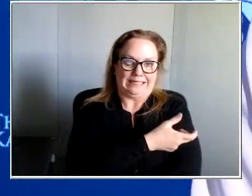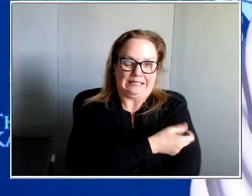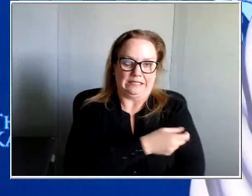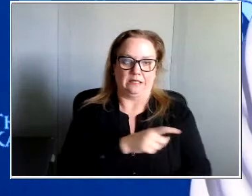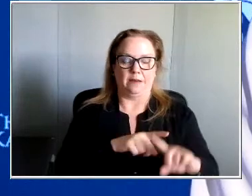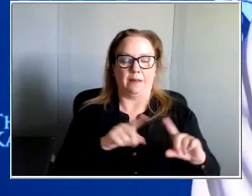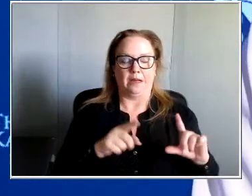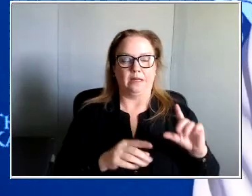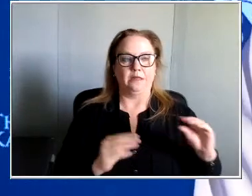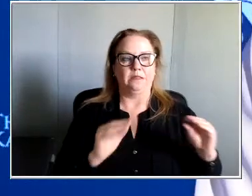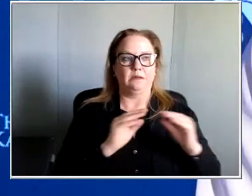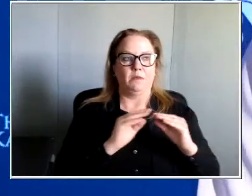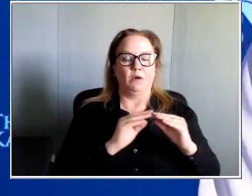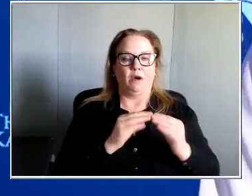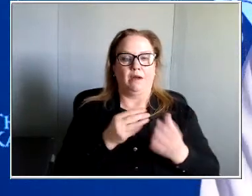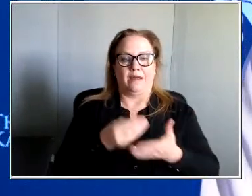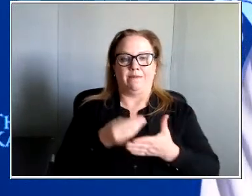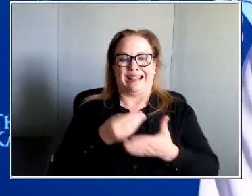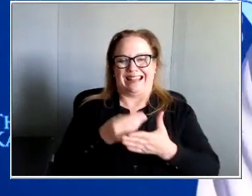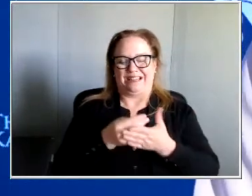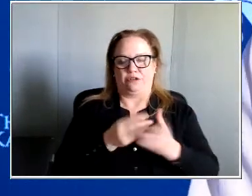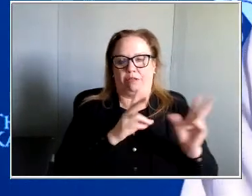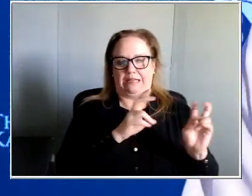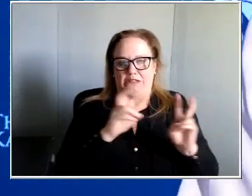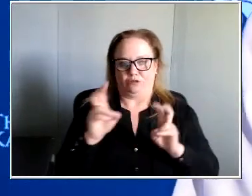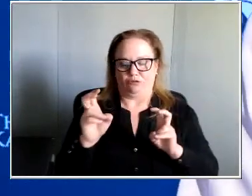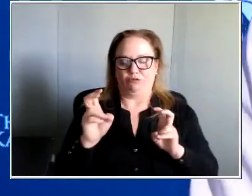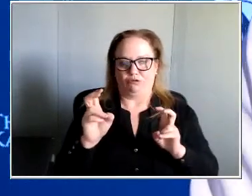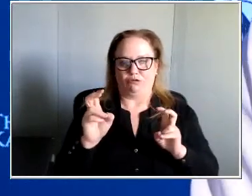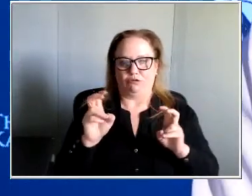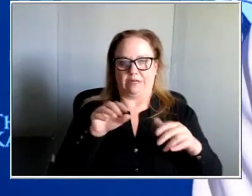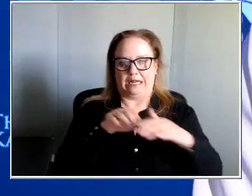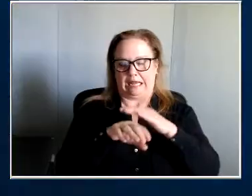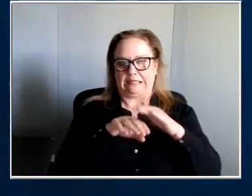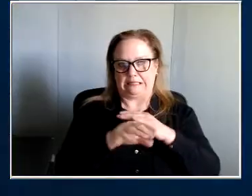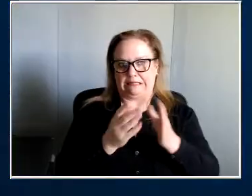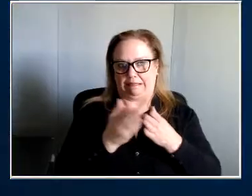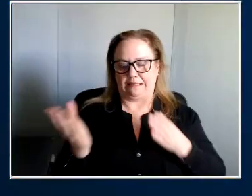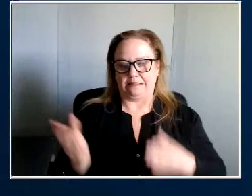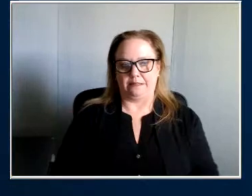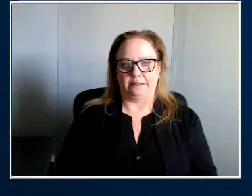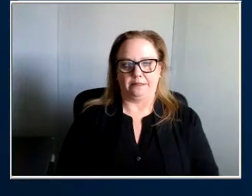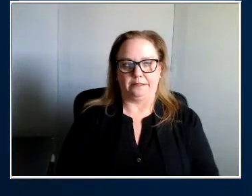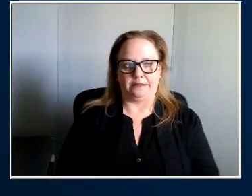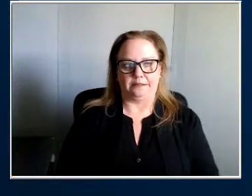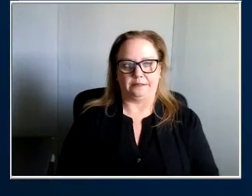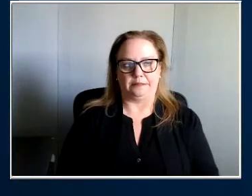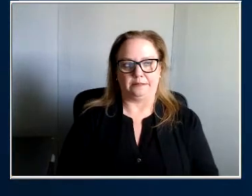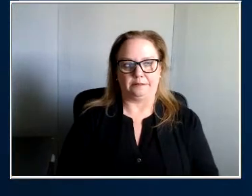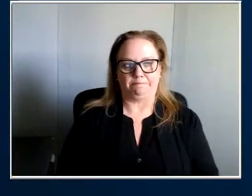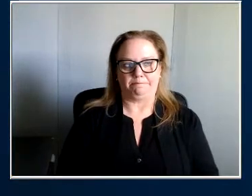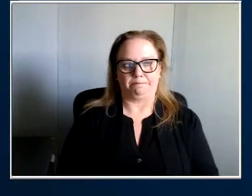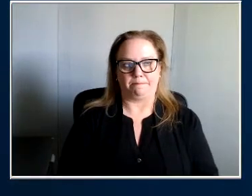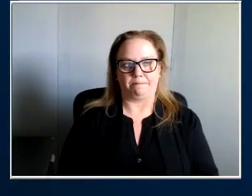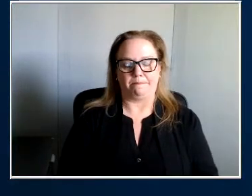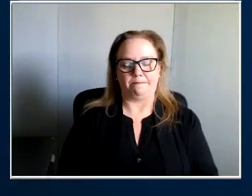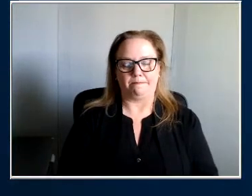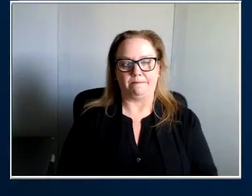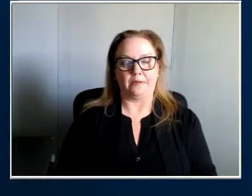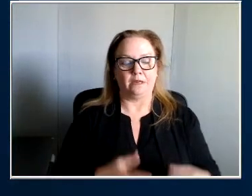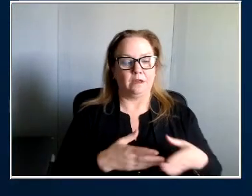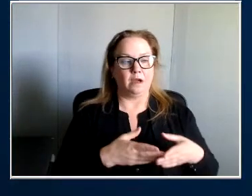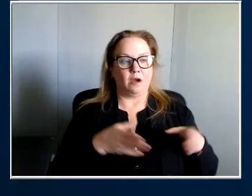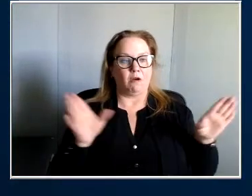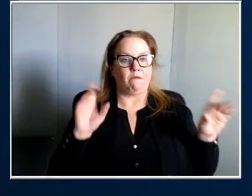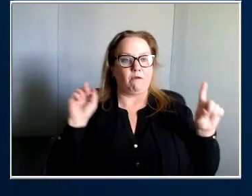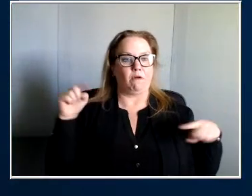more of a financial issue and access to things. Yeah, I think that overall, we've lived